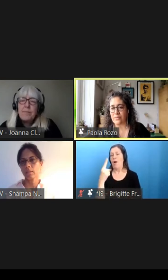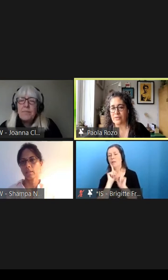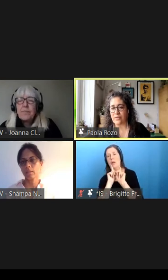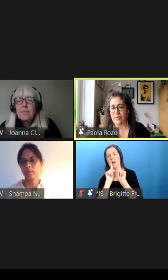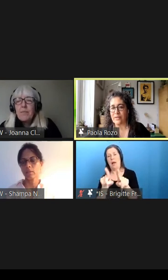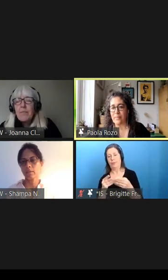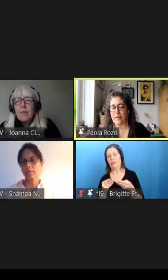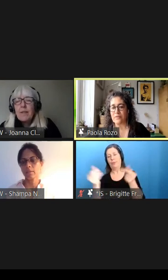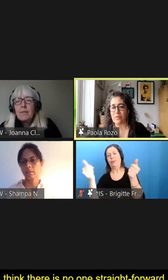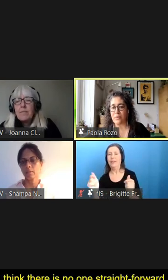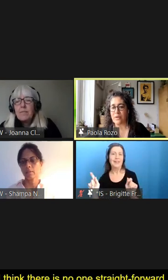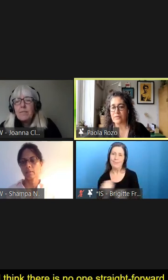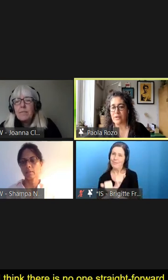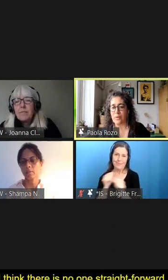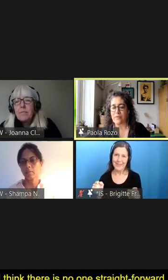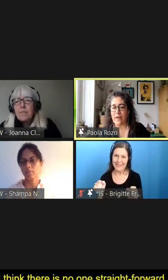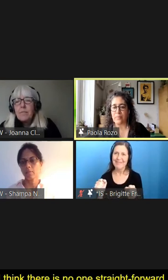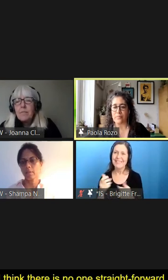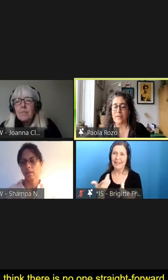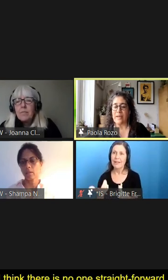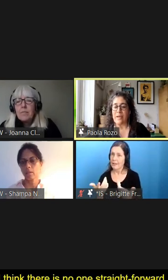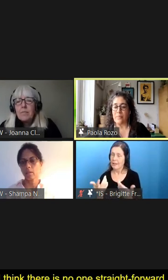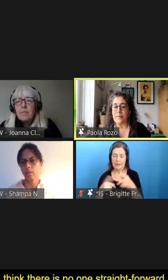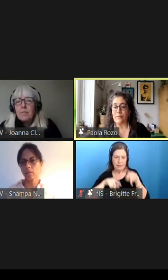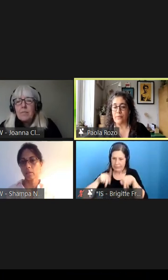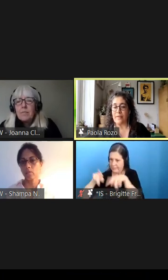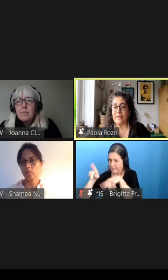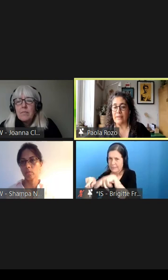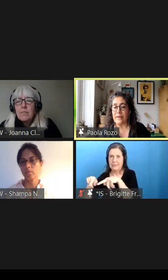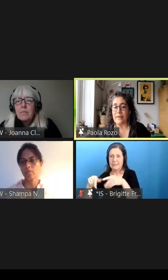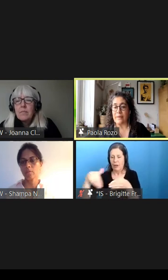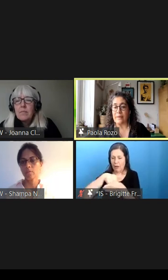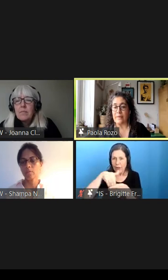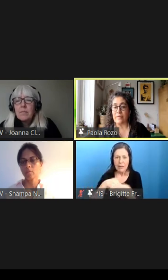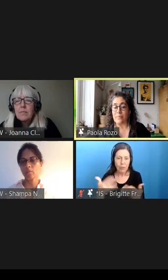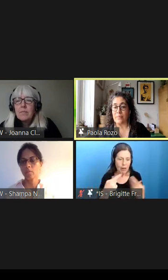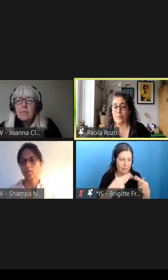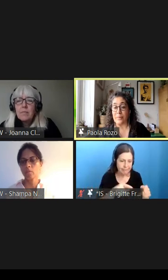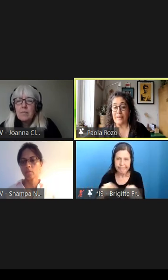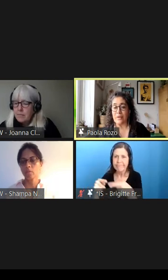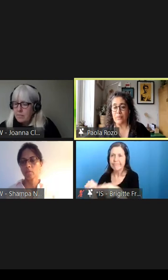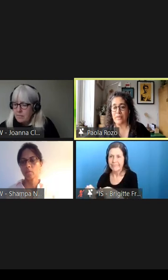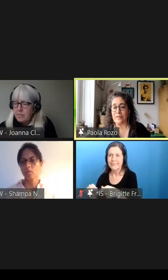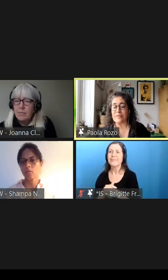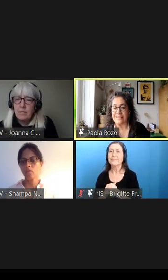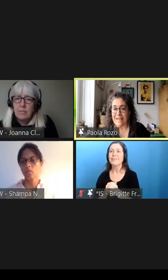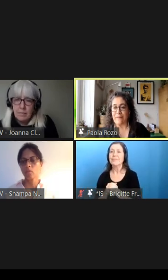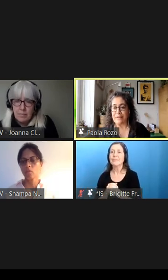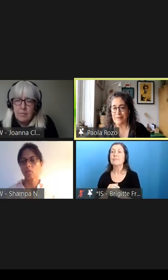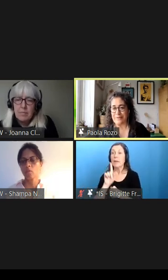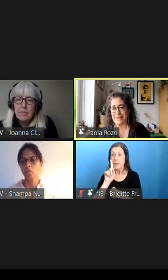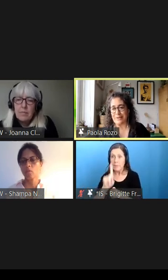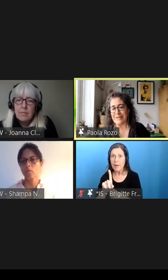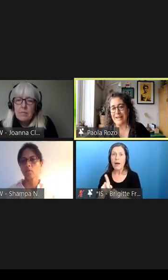to it. No, it really depends on the context and all the variables. But for me, to begin with is let's have